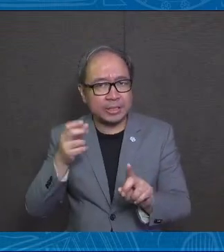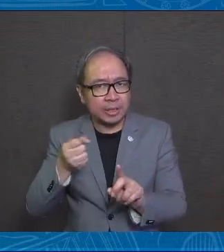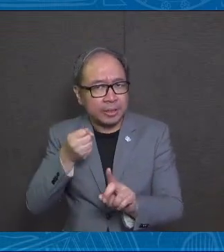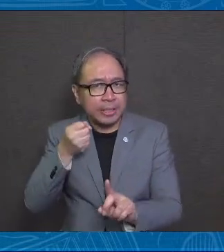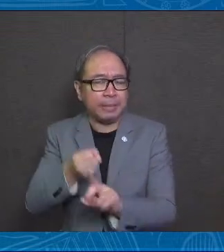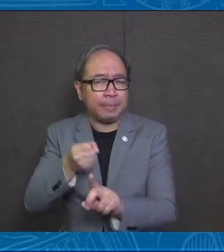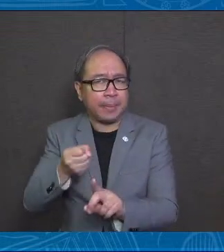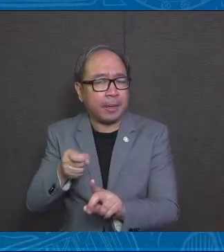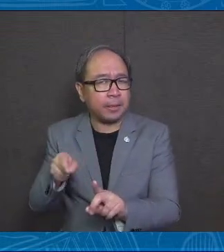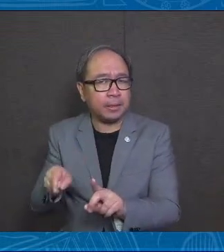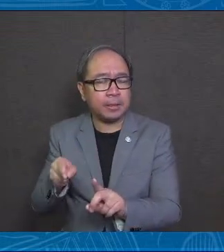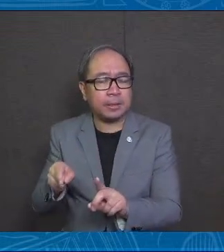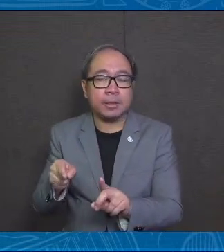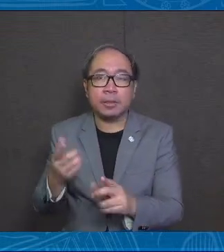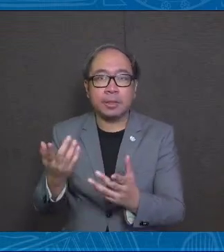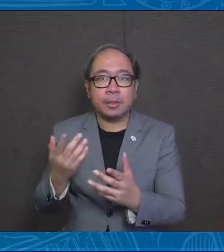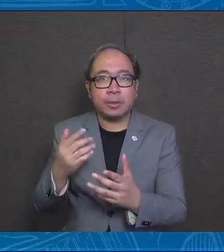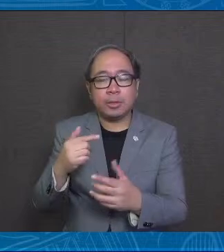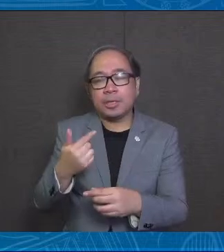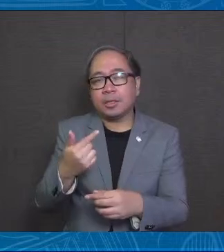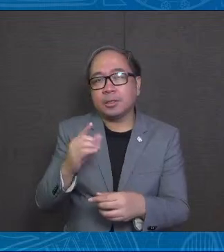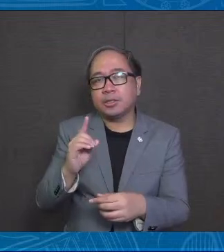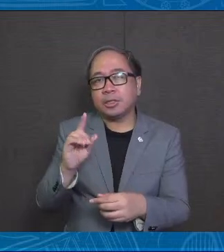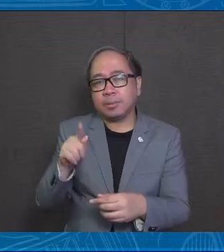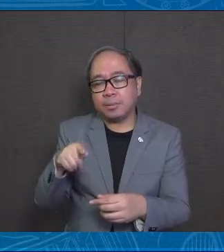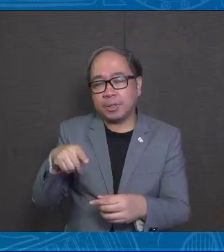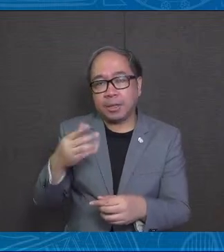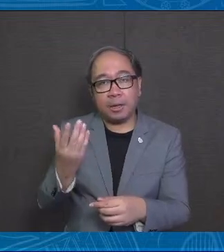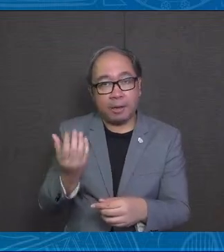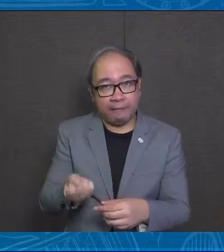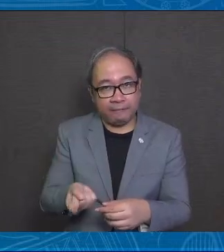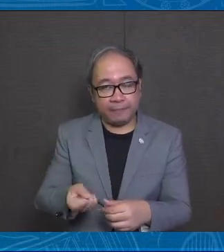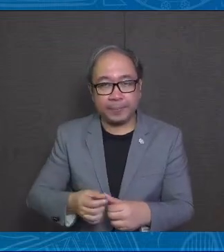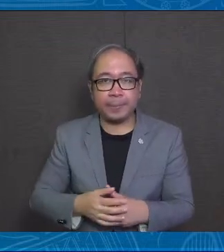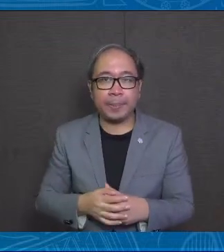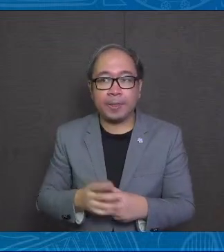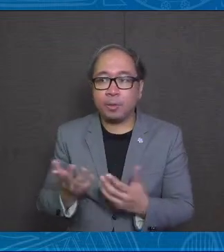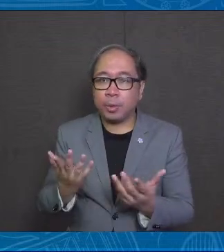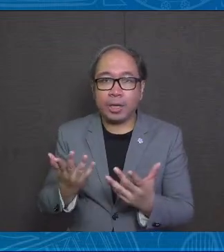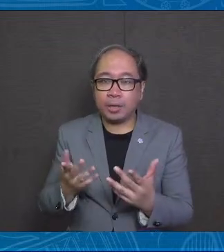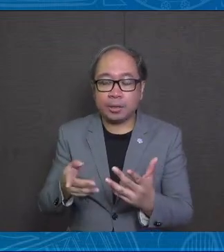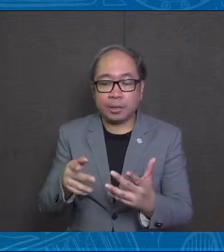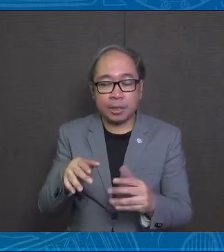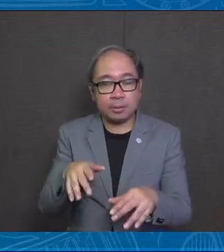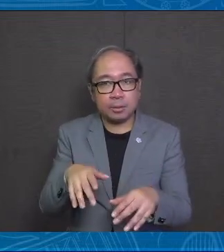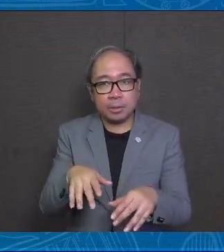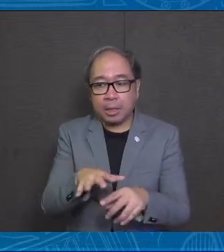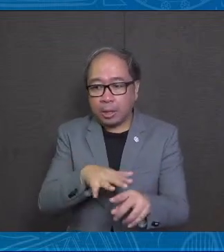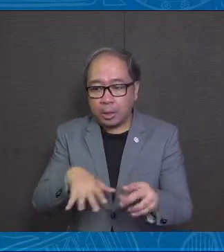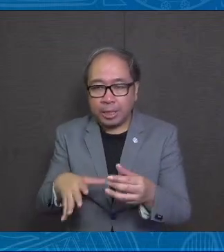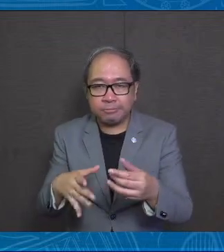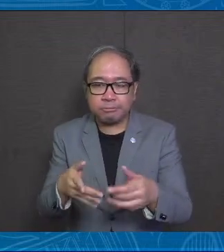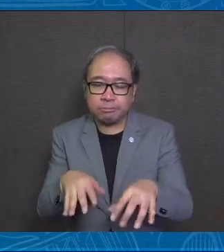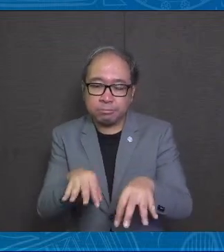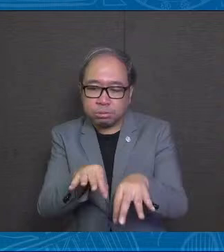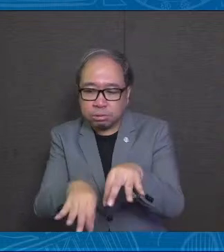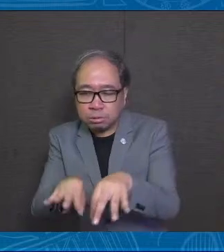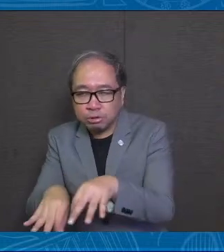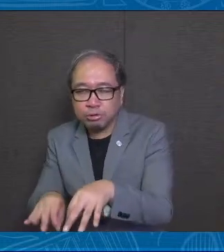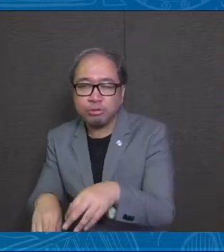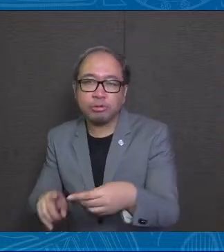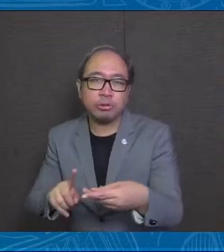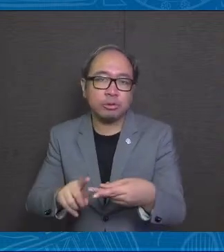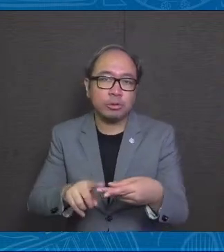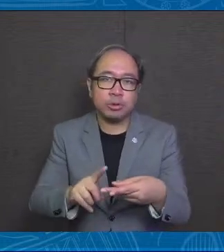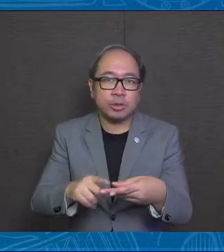have impacts on the GDP growth, on agriculture, and on industry, on